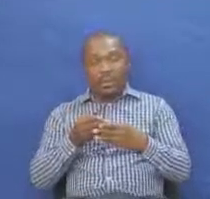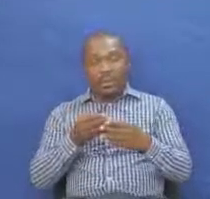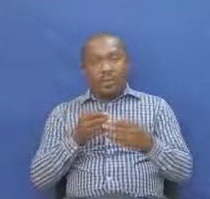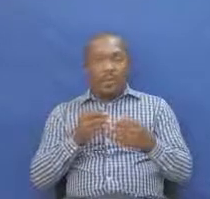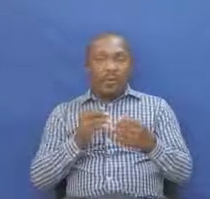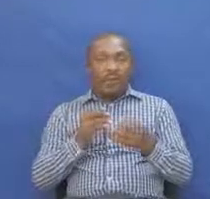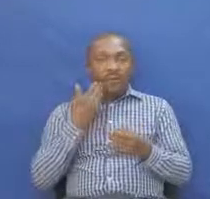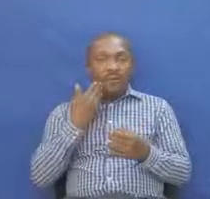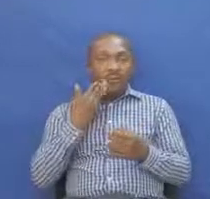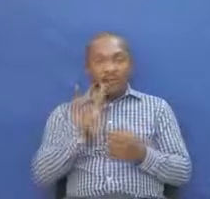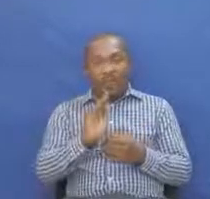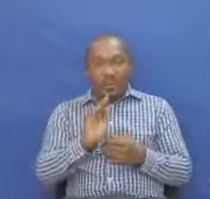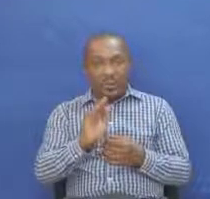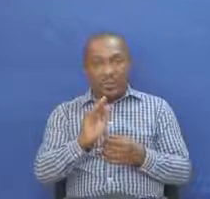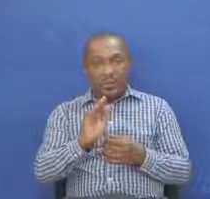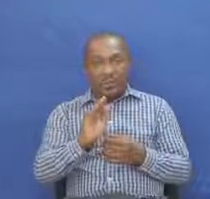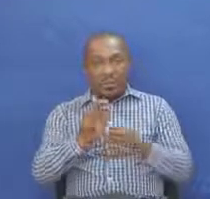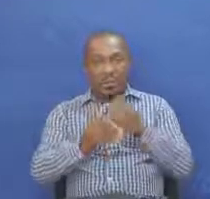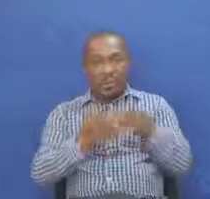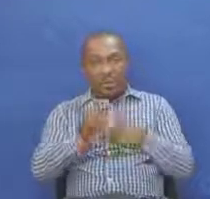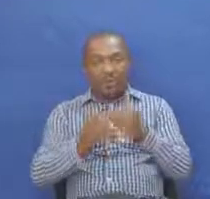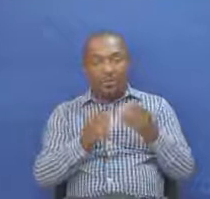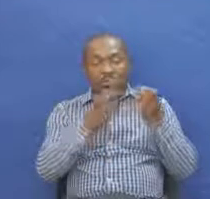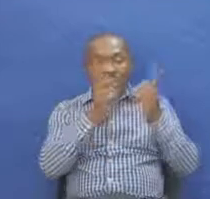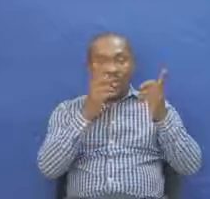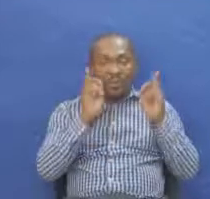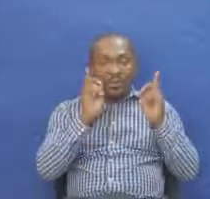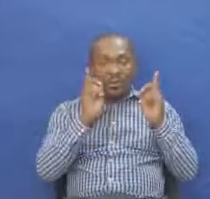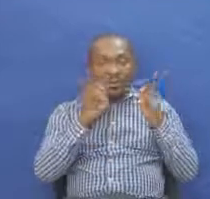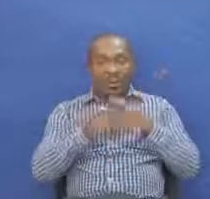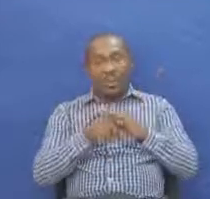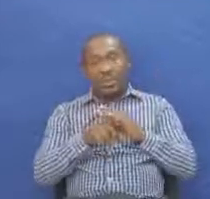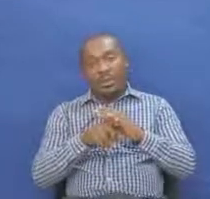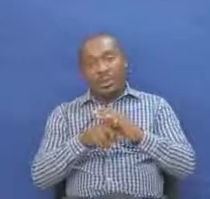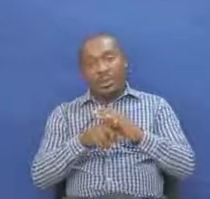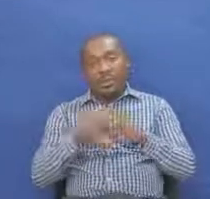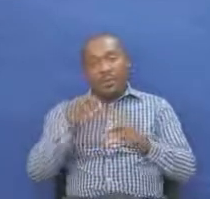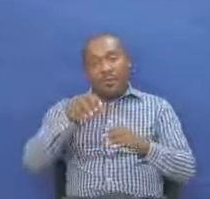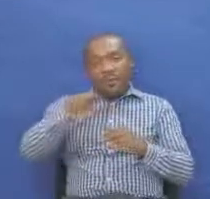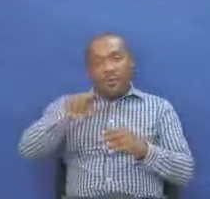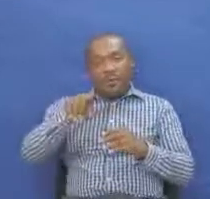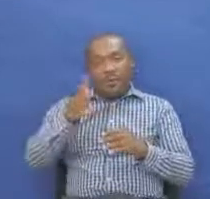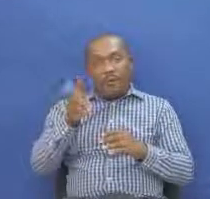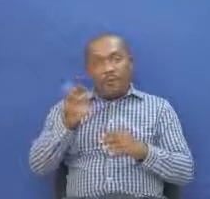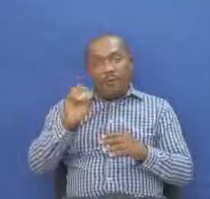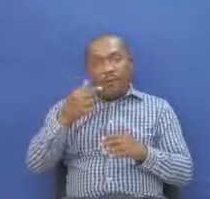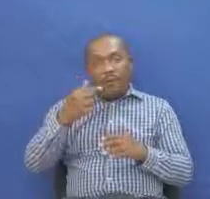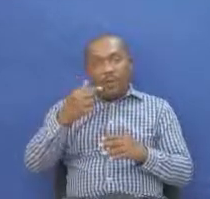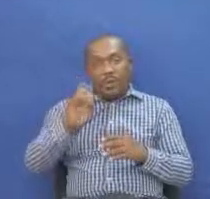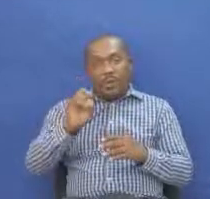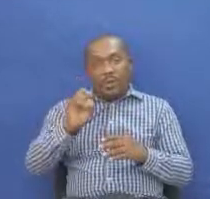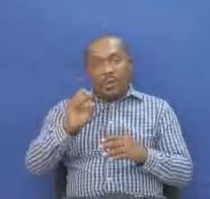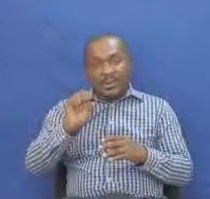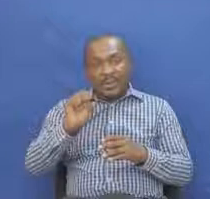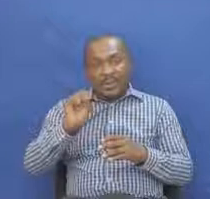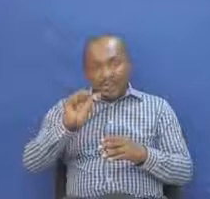process in plants which leads to the formation of sugar or even starch, or leads to the formation